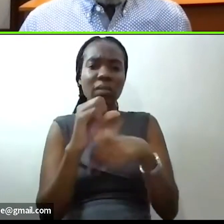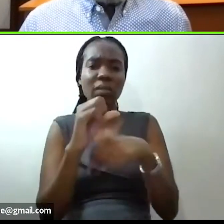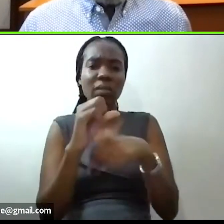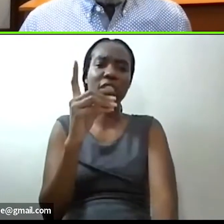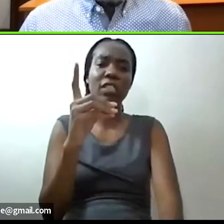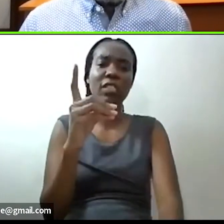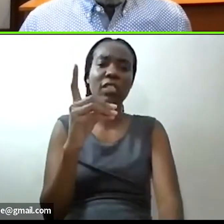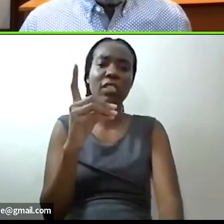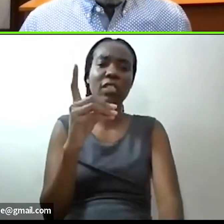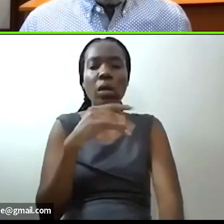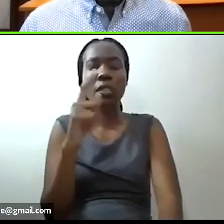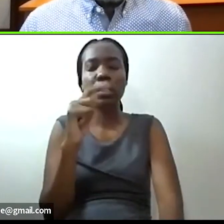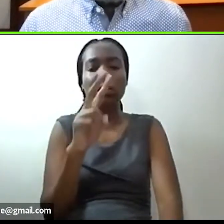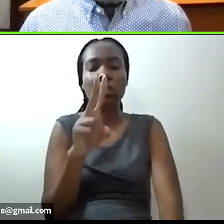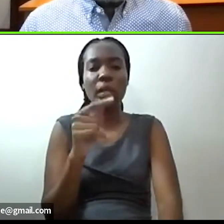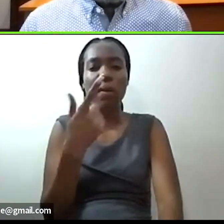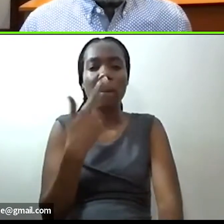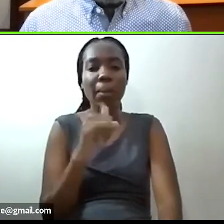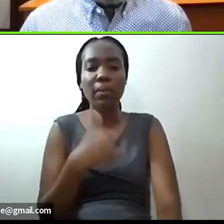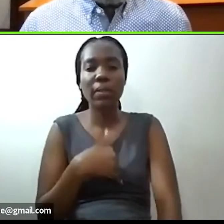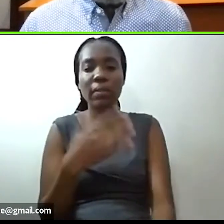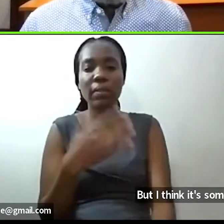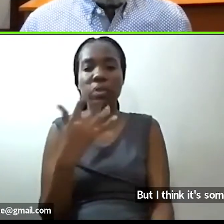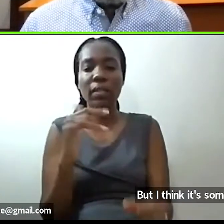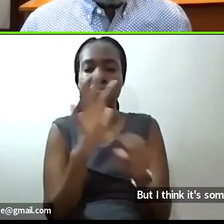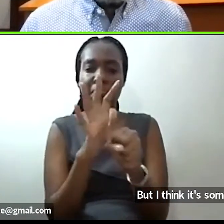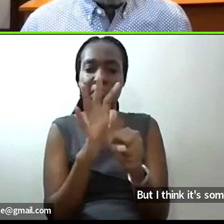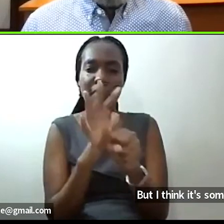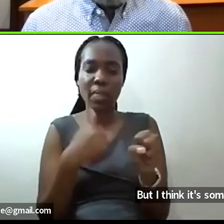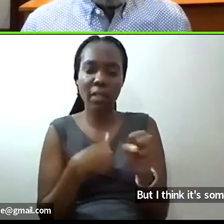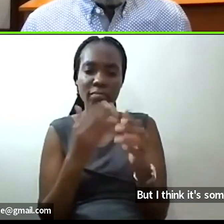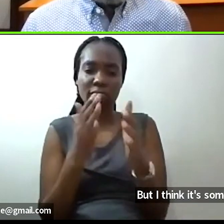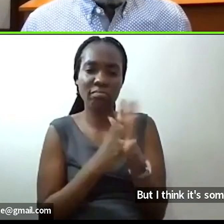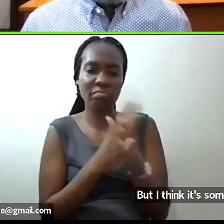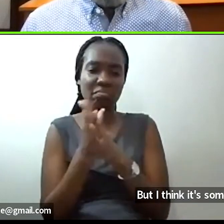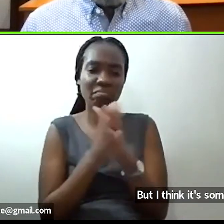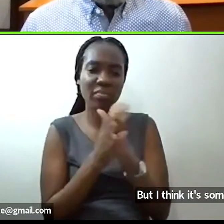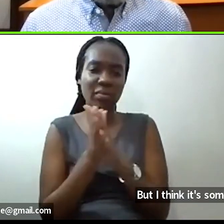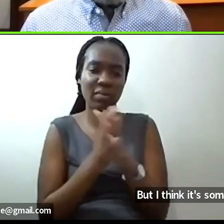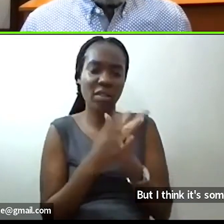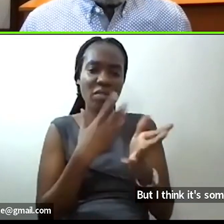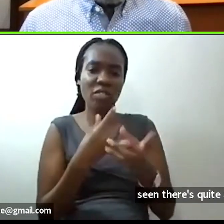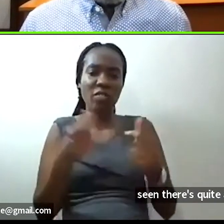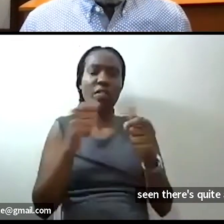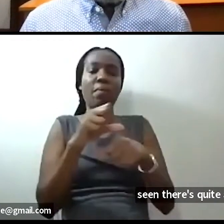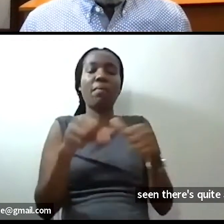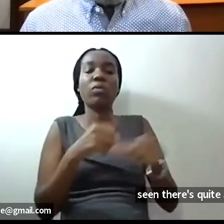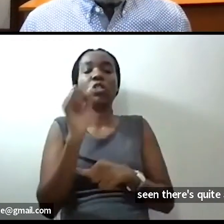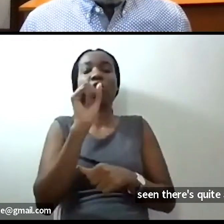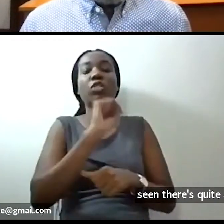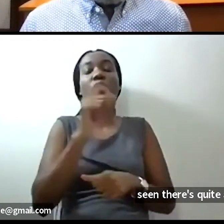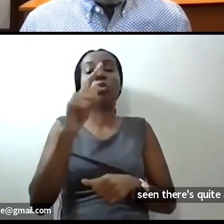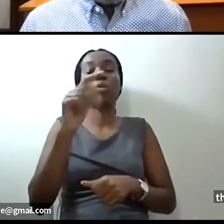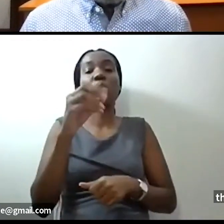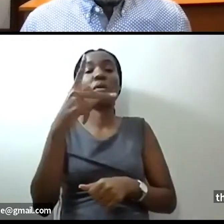I think it's something that I think I have seen there's quite a bit of interest on demystifying the stock market. We can